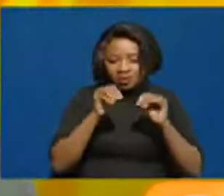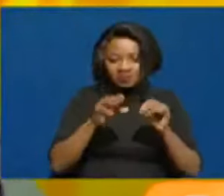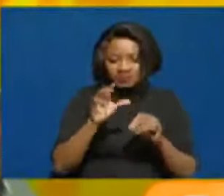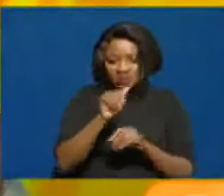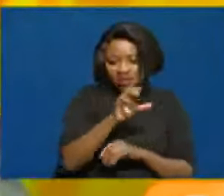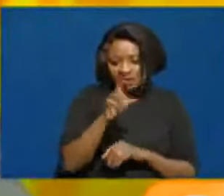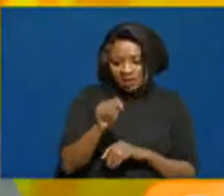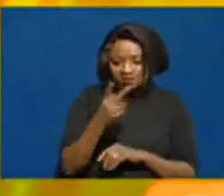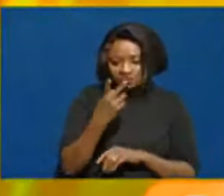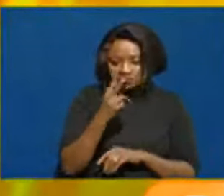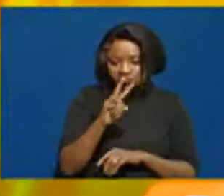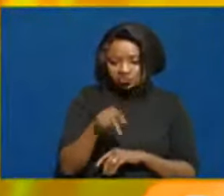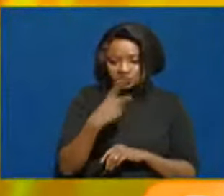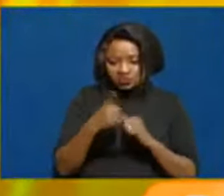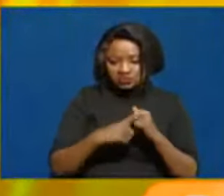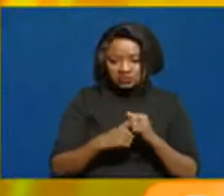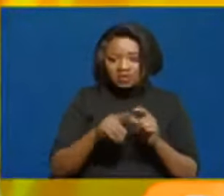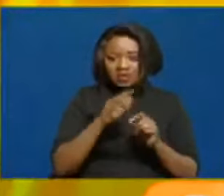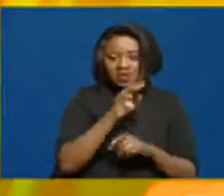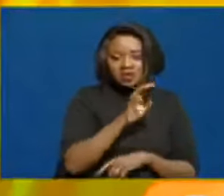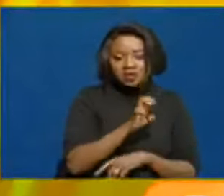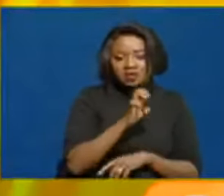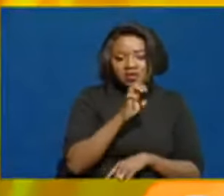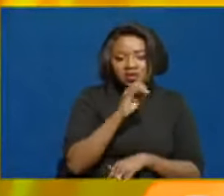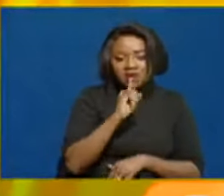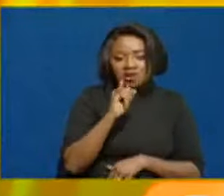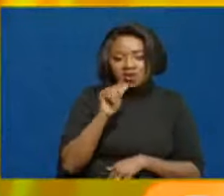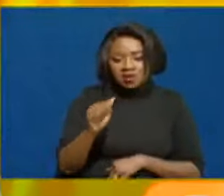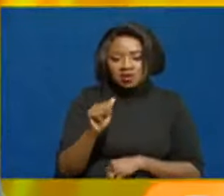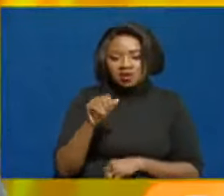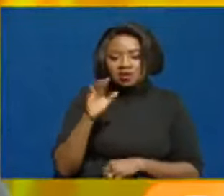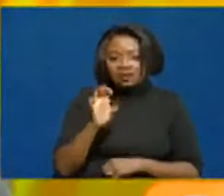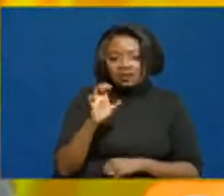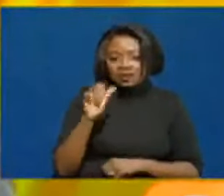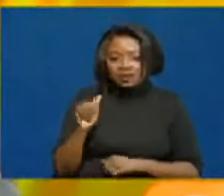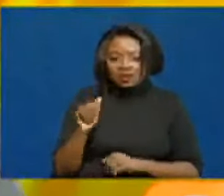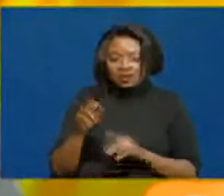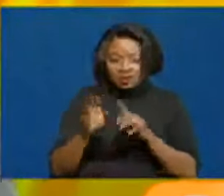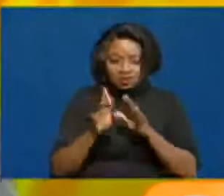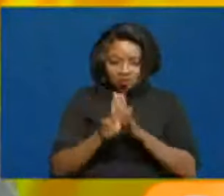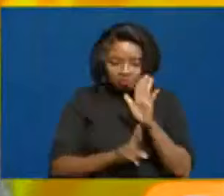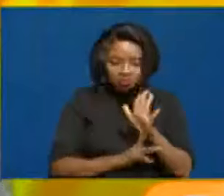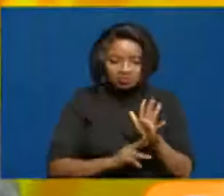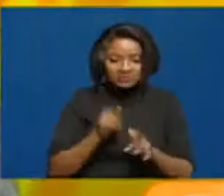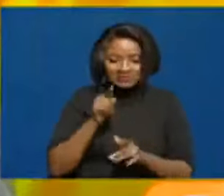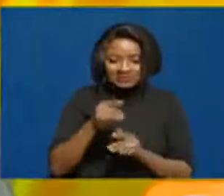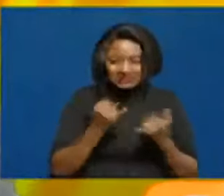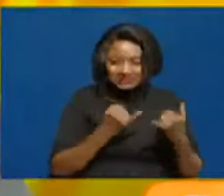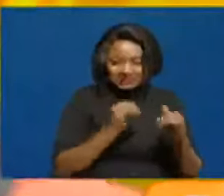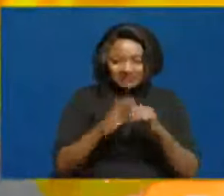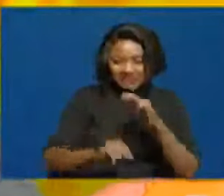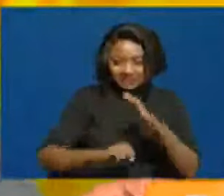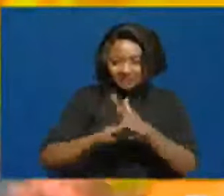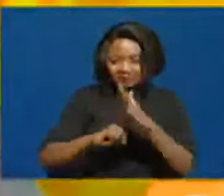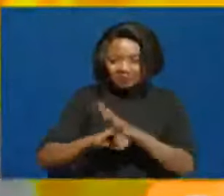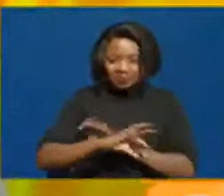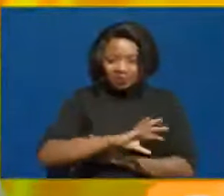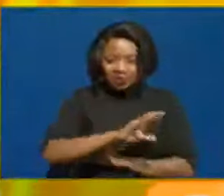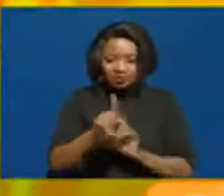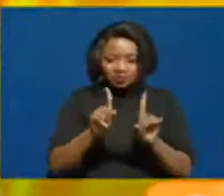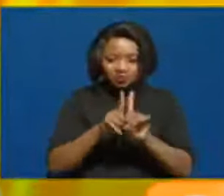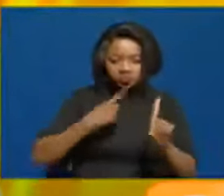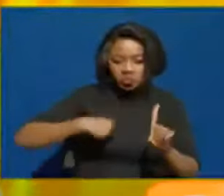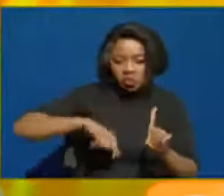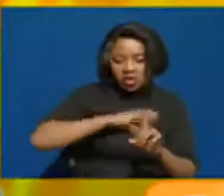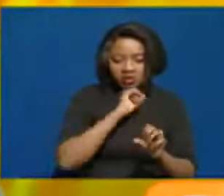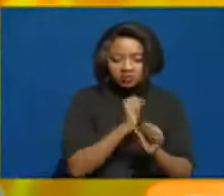then we have the EIA regulations of 2003. Those are the guiding factors that tries to assist the counties. And we're working closely with the